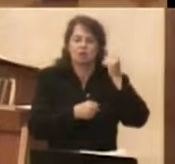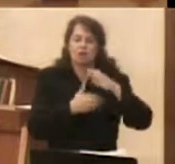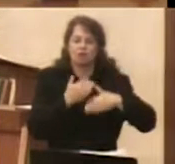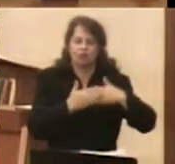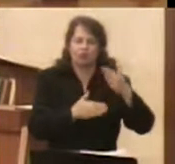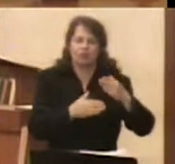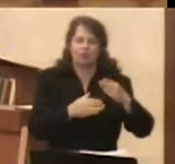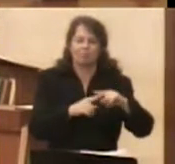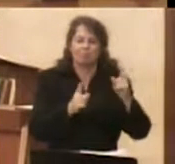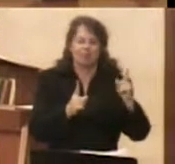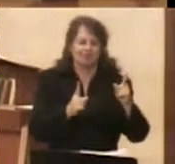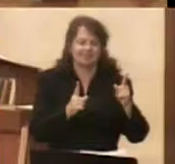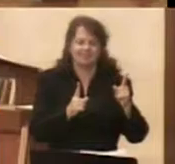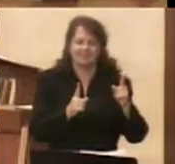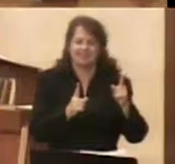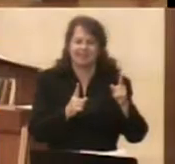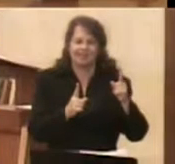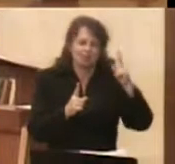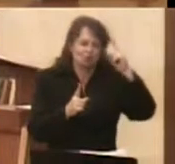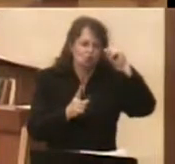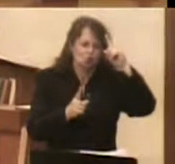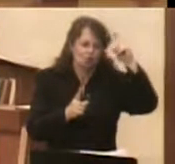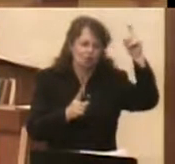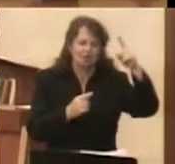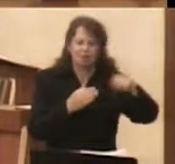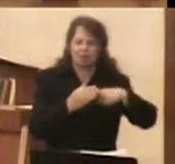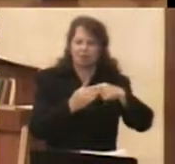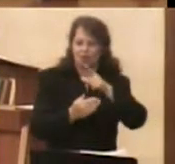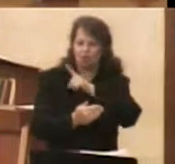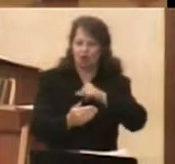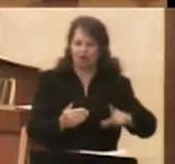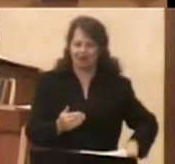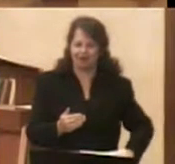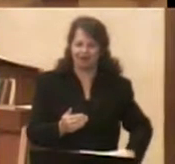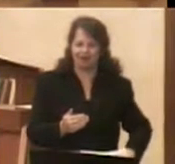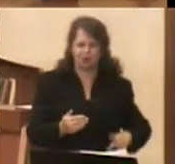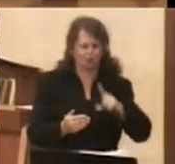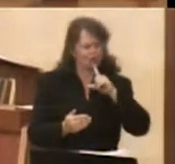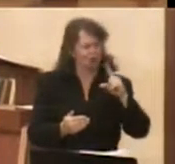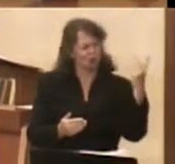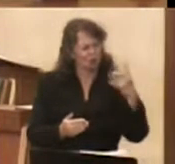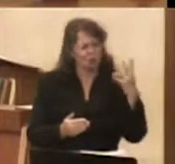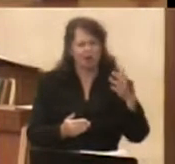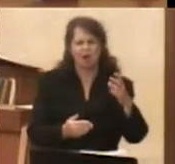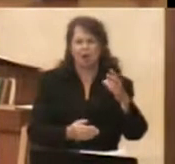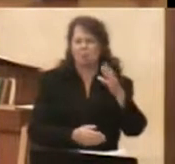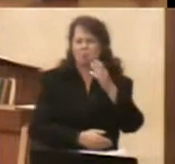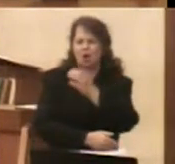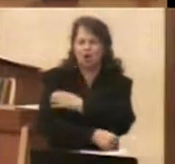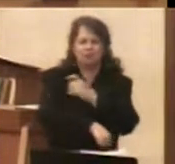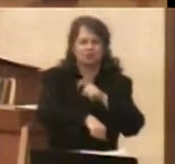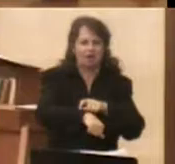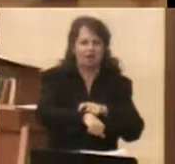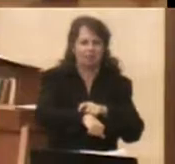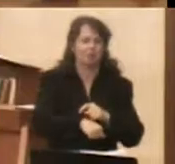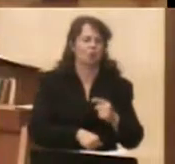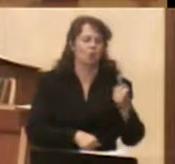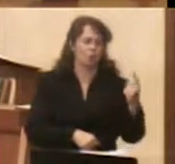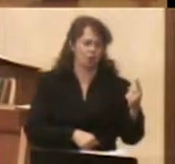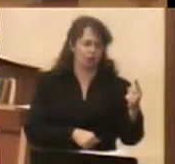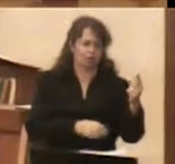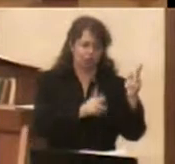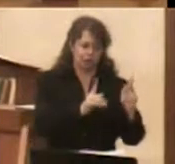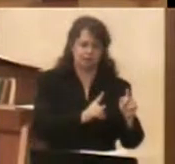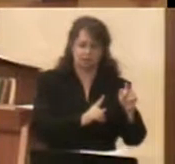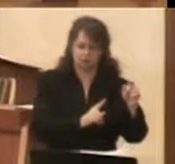Lord. It was a powerful time of sharing. One had been in the hospital and had dreamed